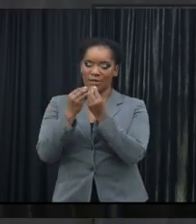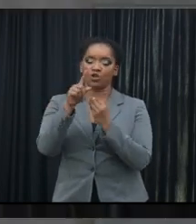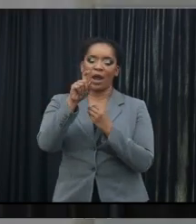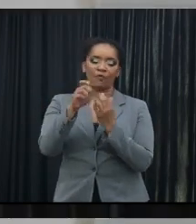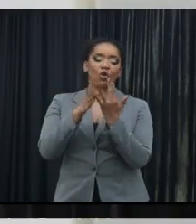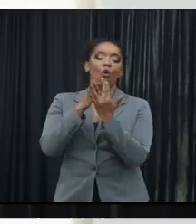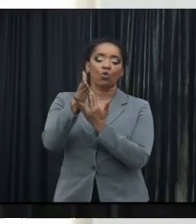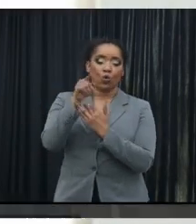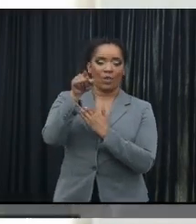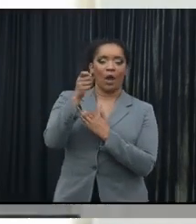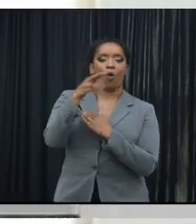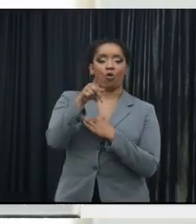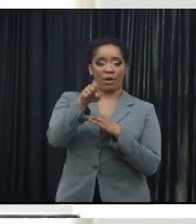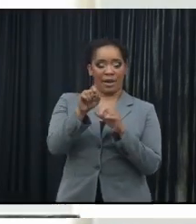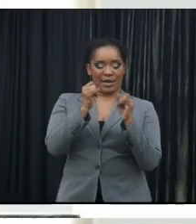animals?